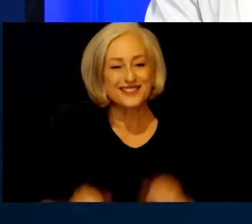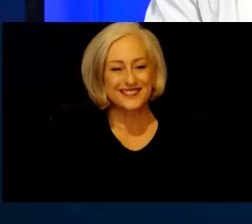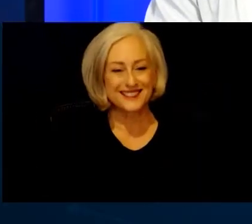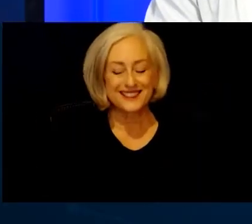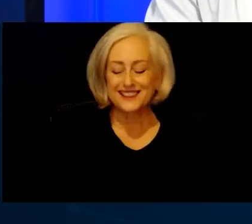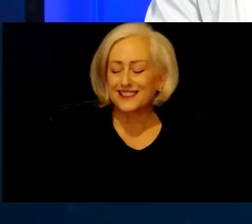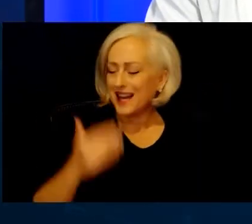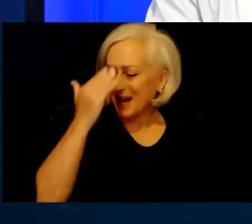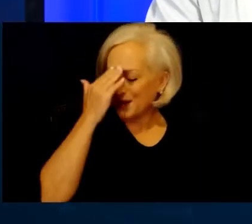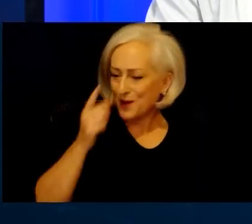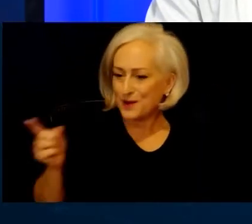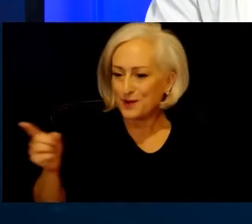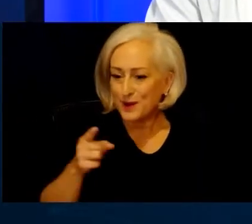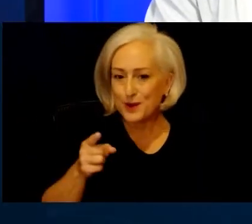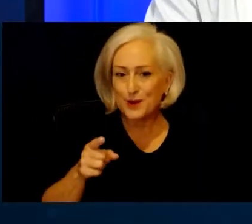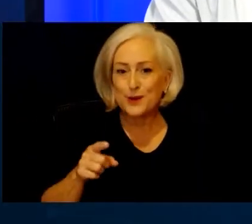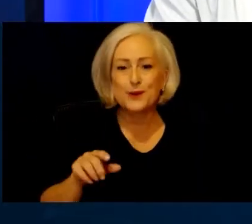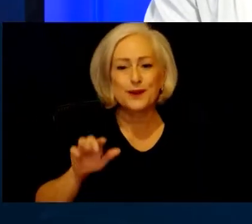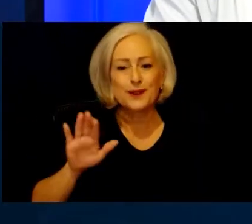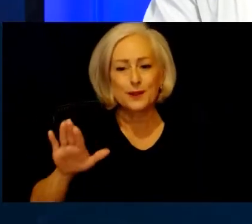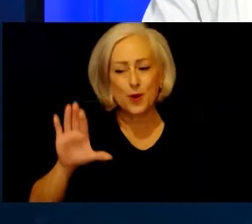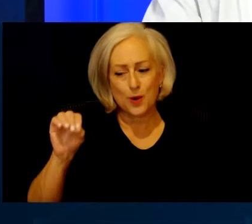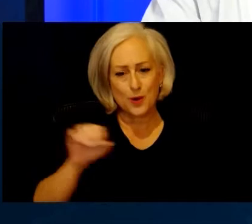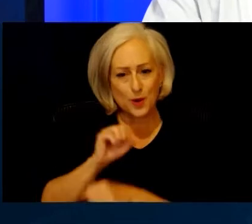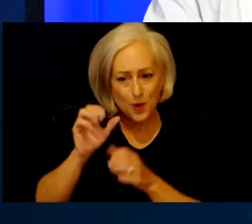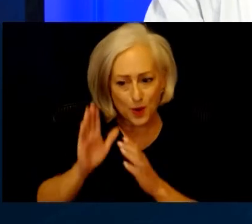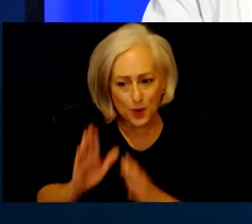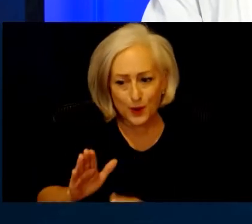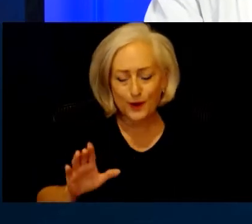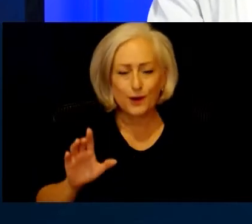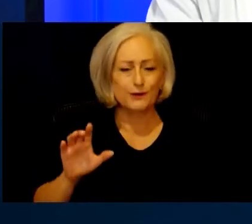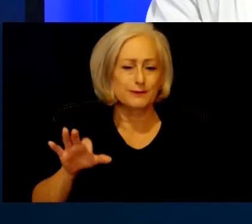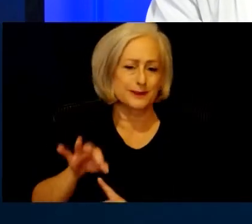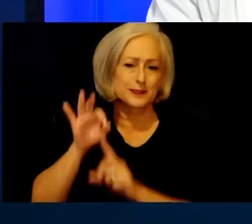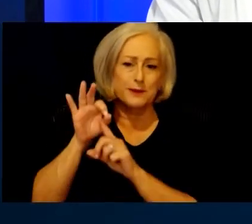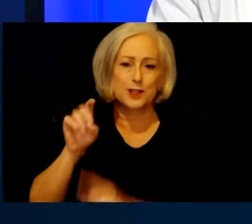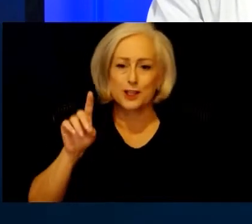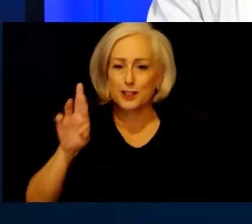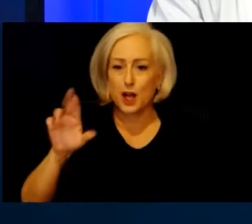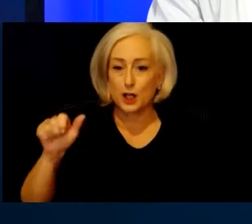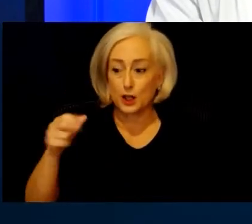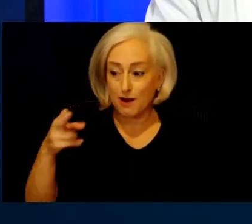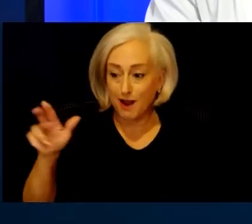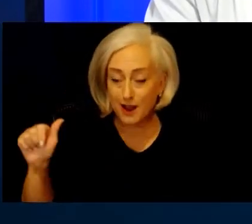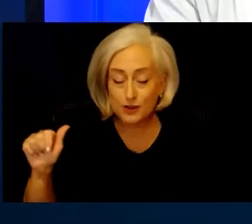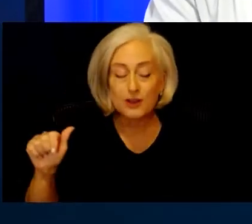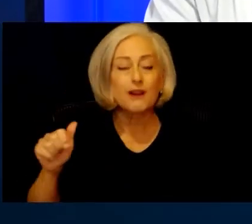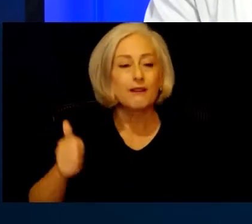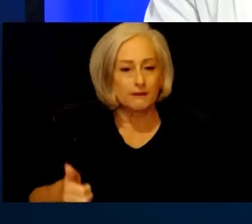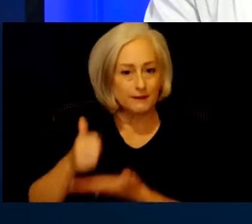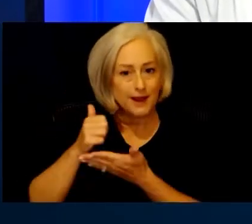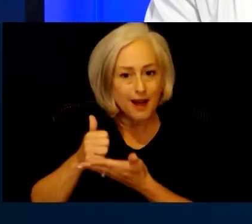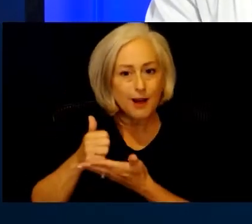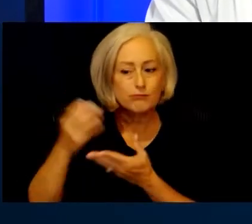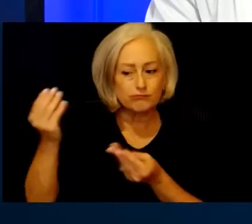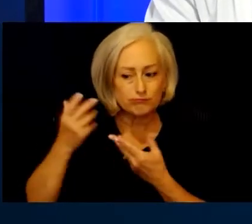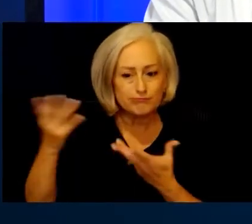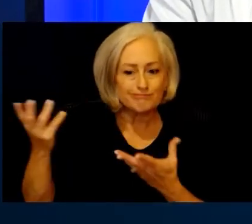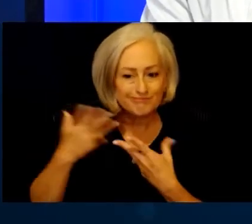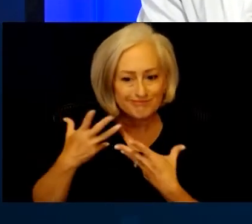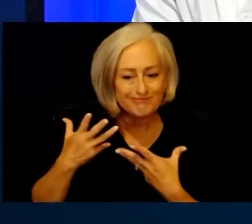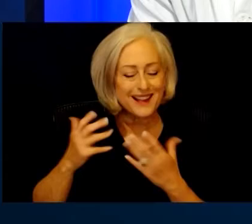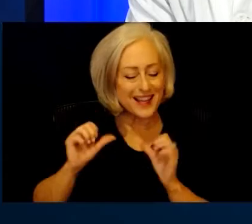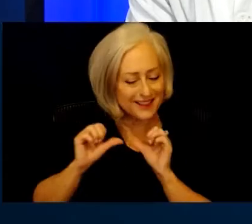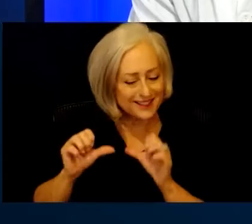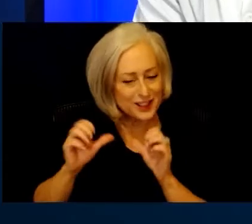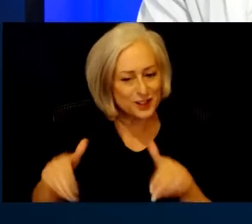great deal to inform us and inform the patients during this shortage and really keep us on the right track to continue to provide the best care for our patients. So